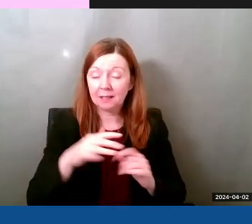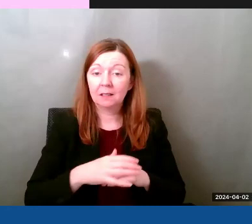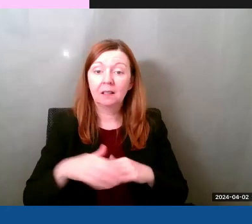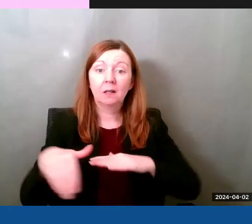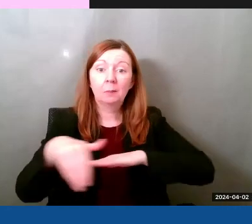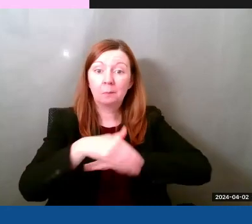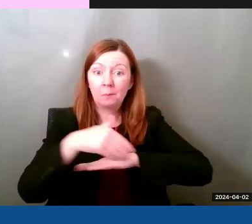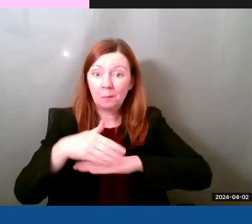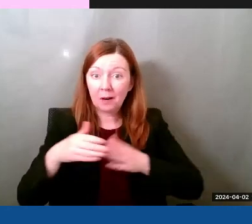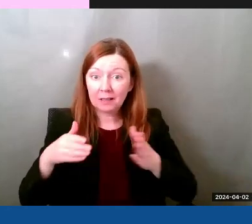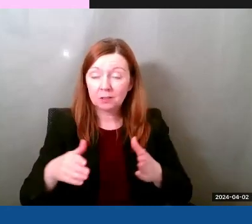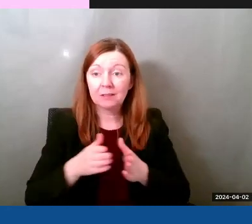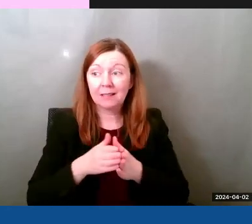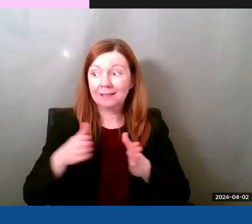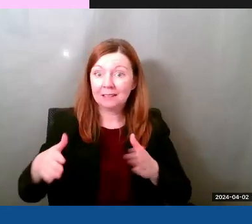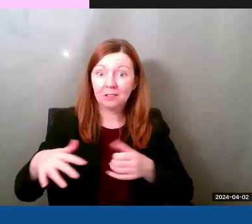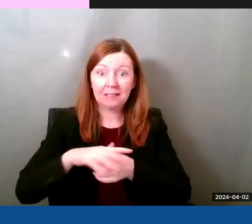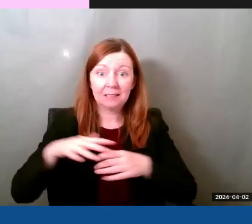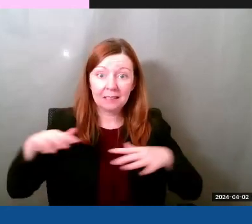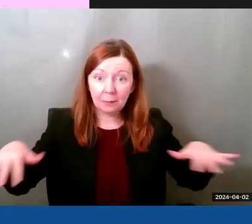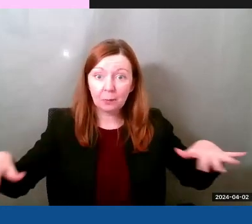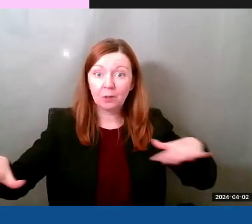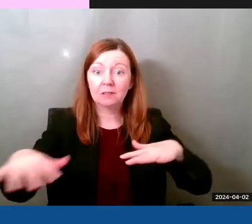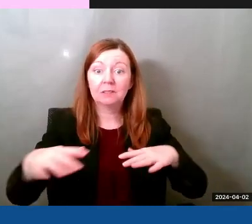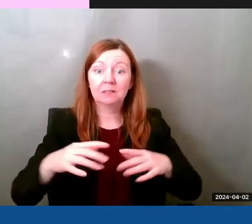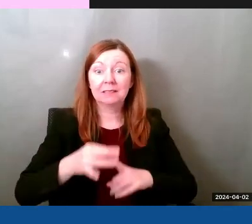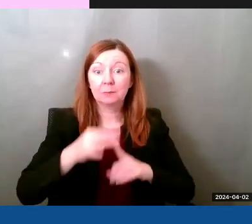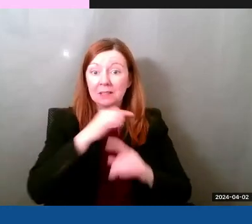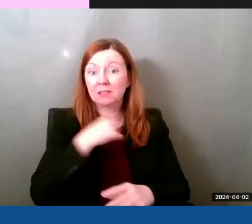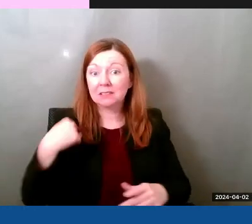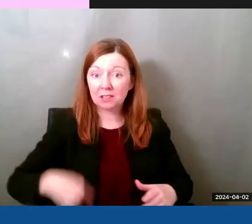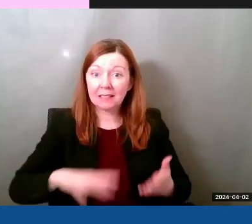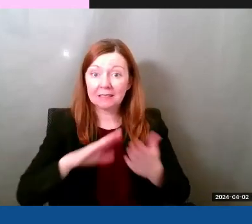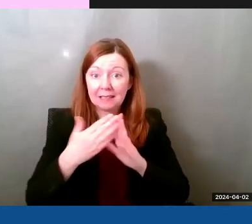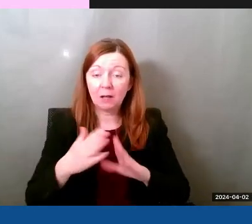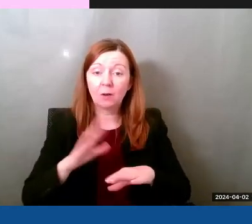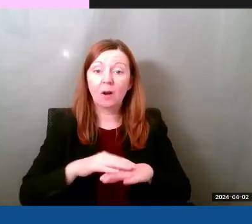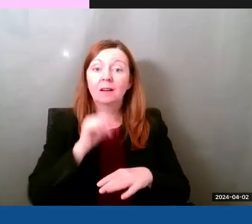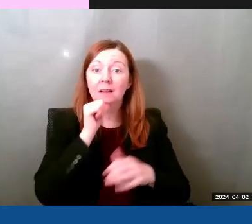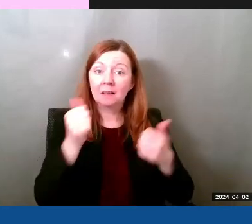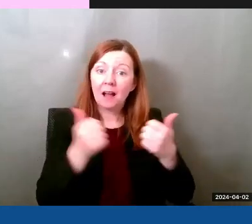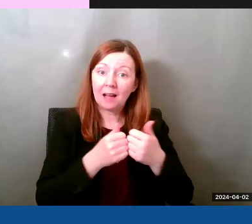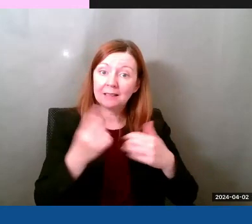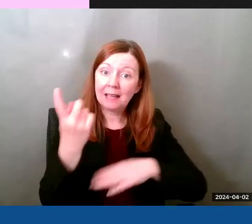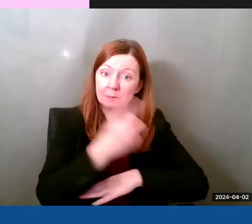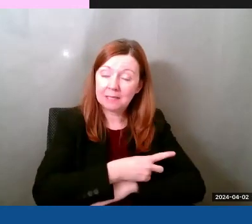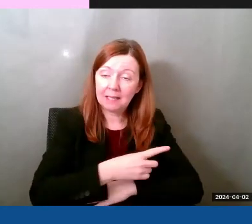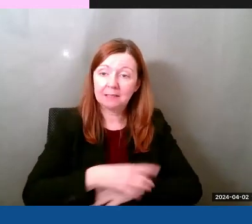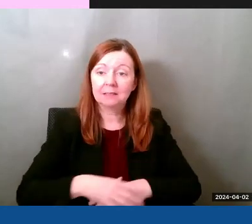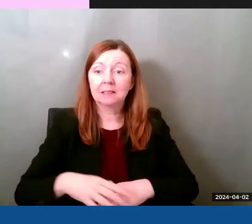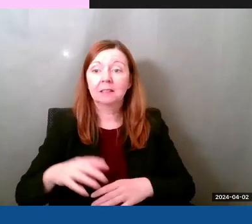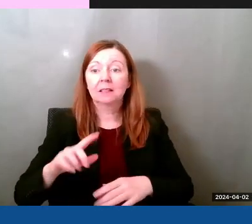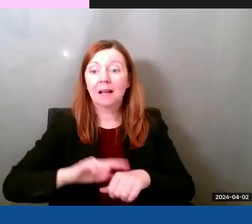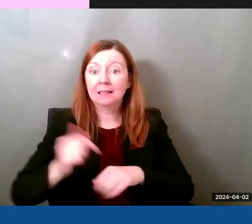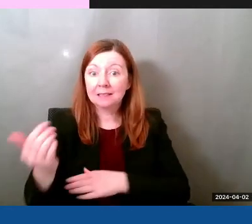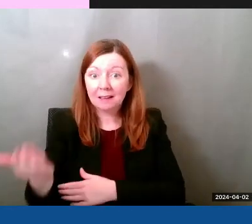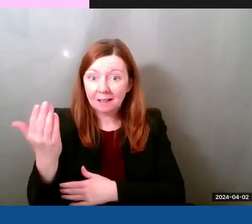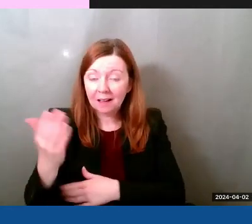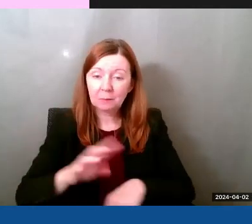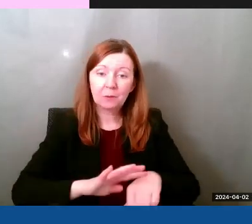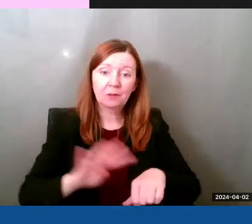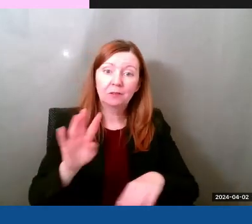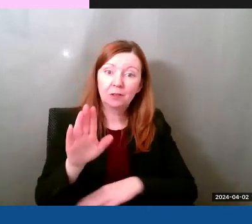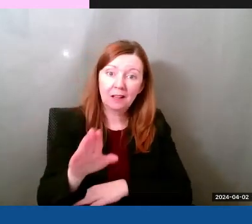Market Street, the adjacent neighborhoods, especially Chinatown, on non-game days and on 10 o'clock in the morning or 4 o'clock